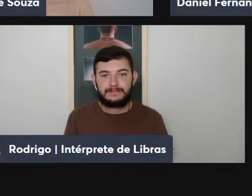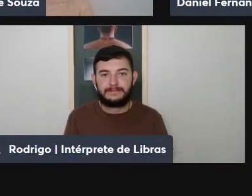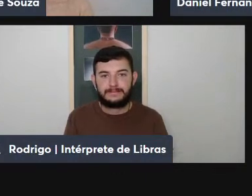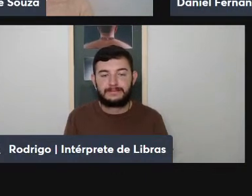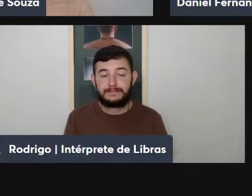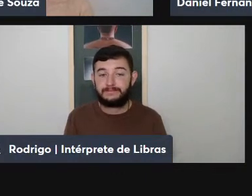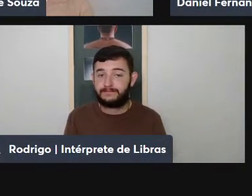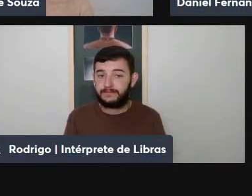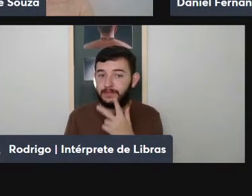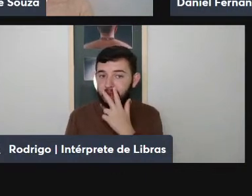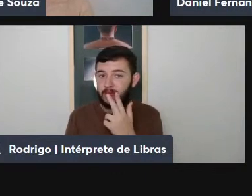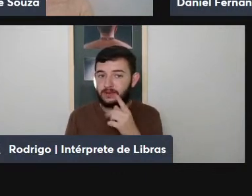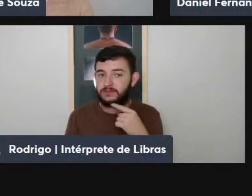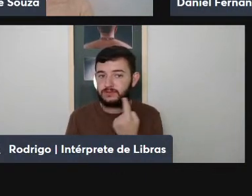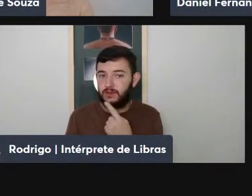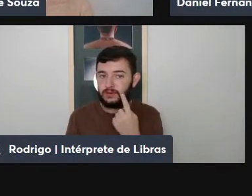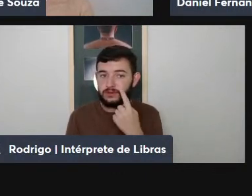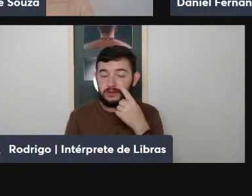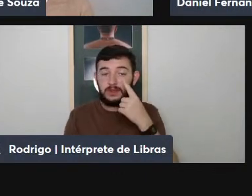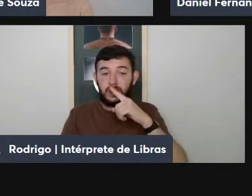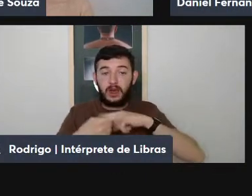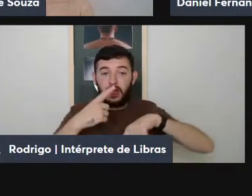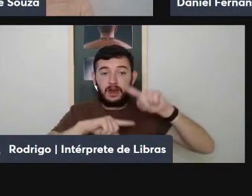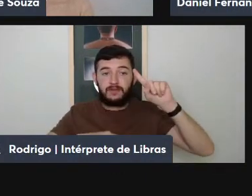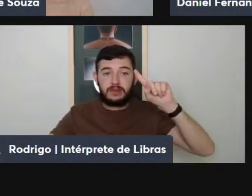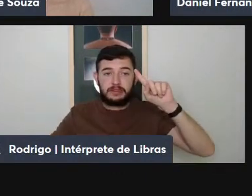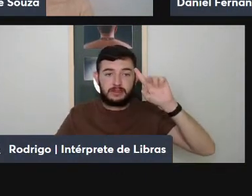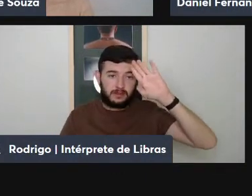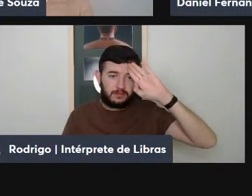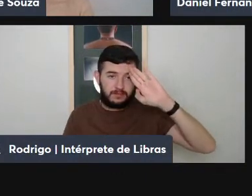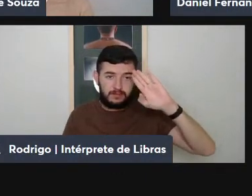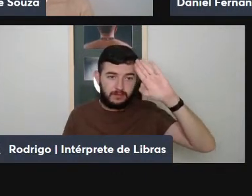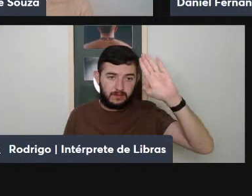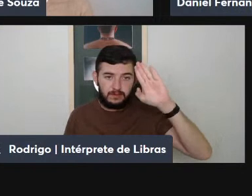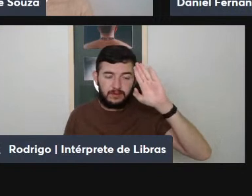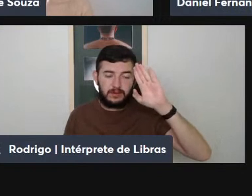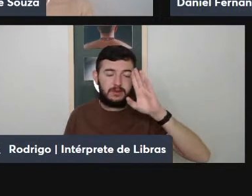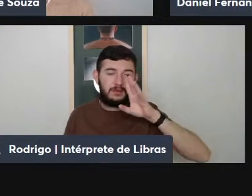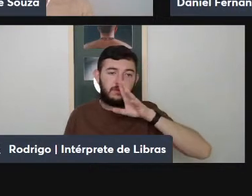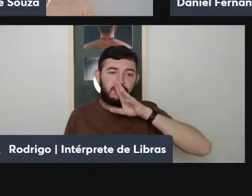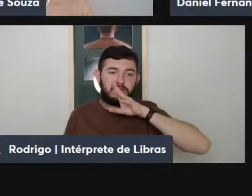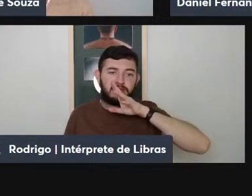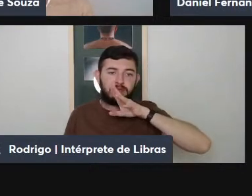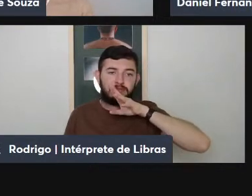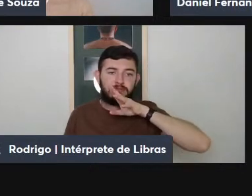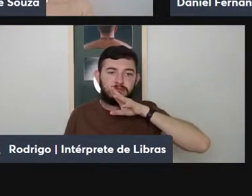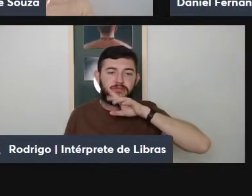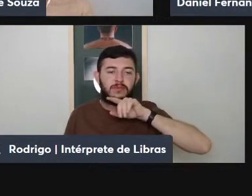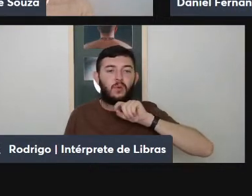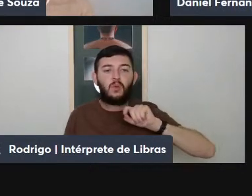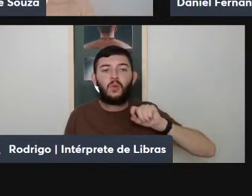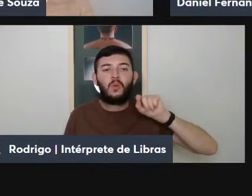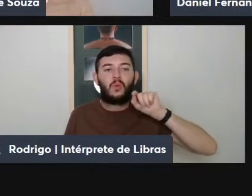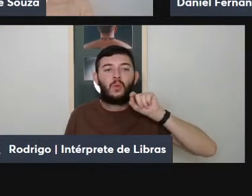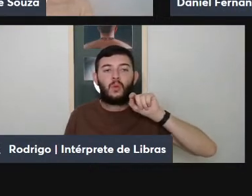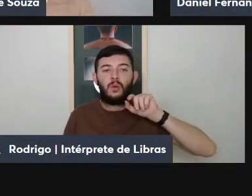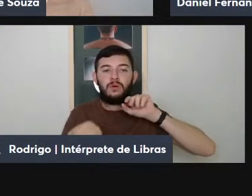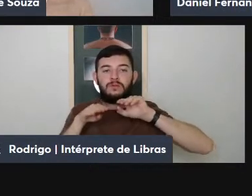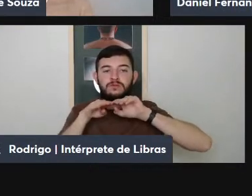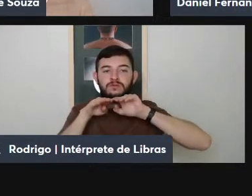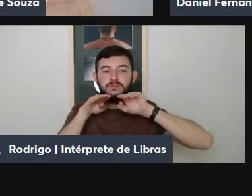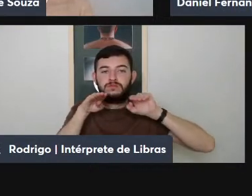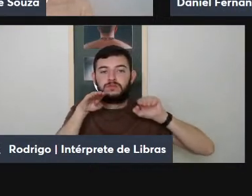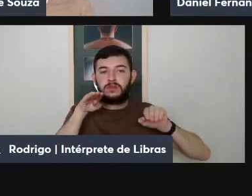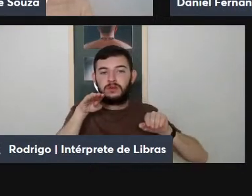Acho que avançamos, especialmente em reconhecer a desigualdade em produção de